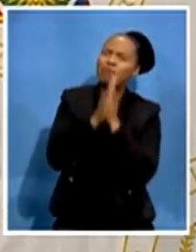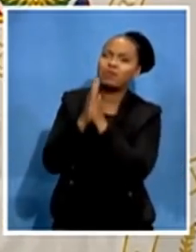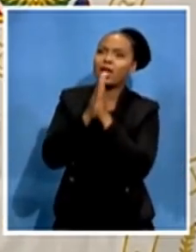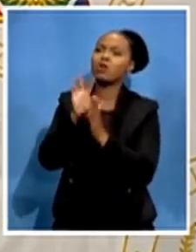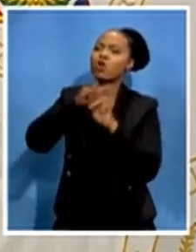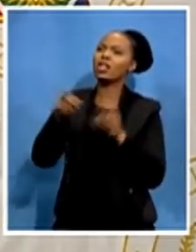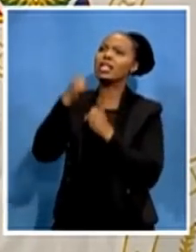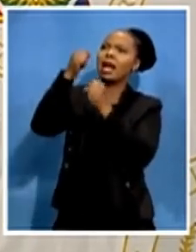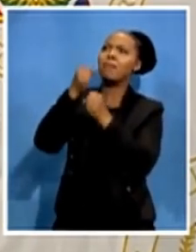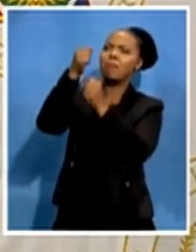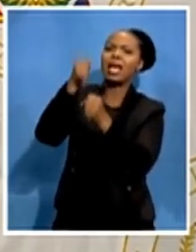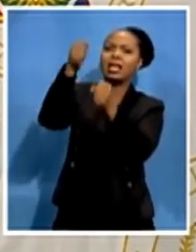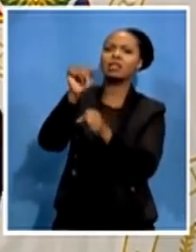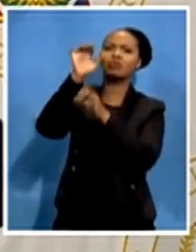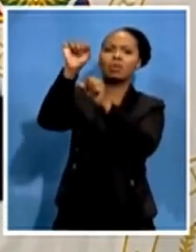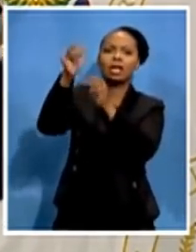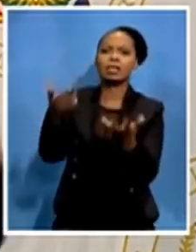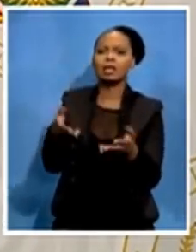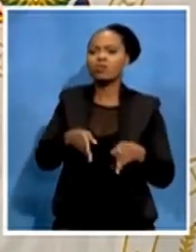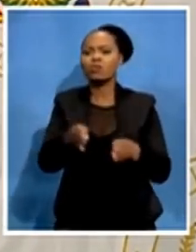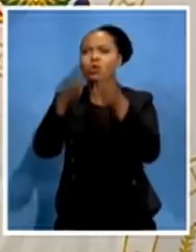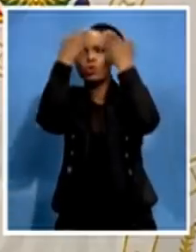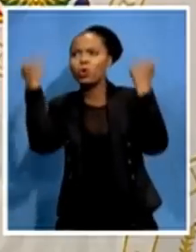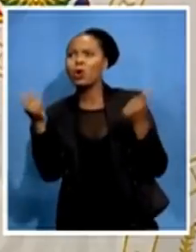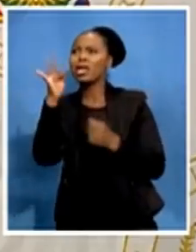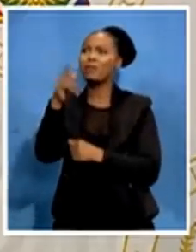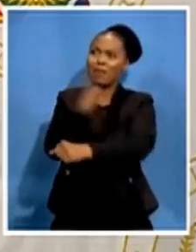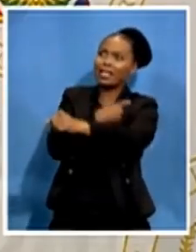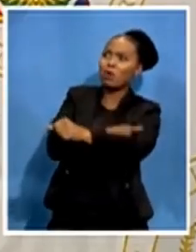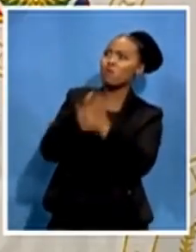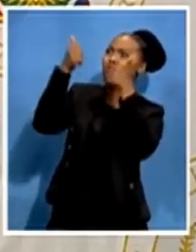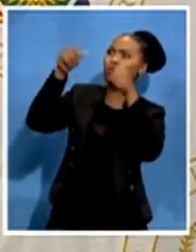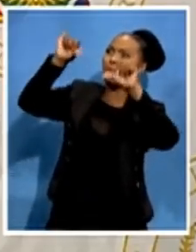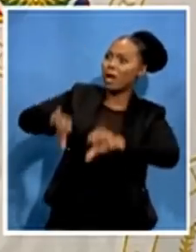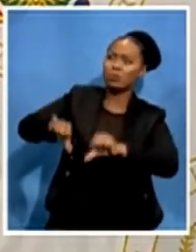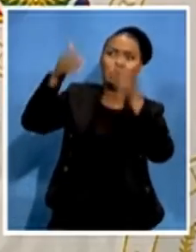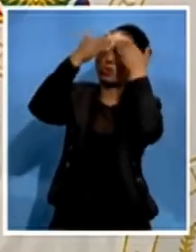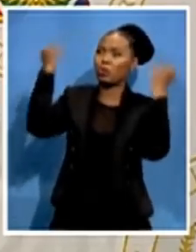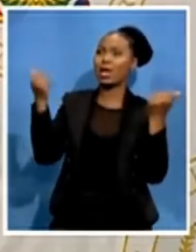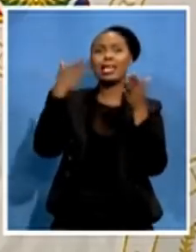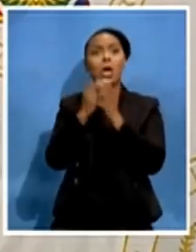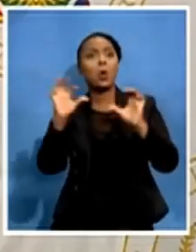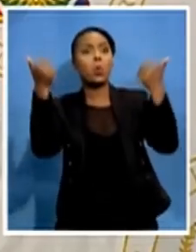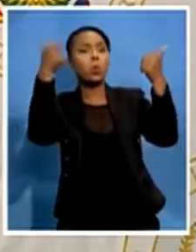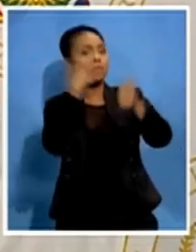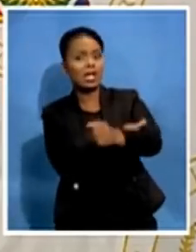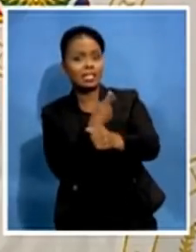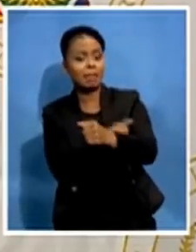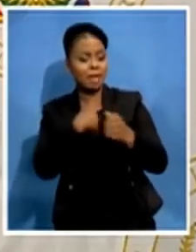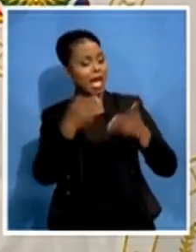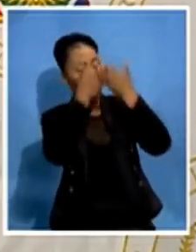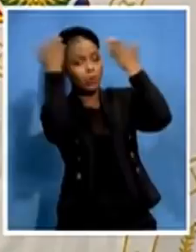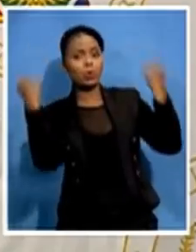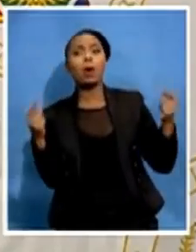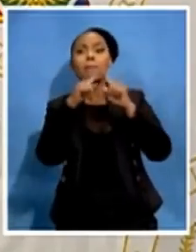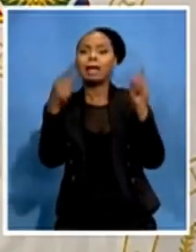bad. I don't know. They may all be excellent vaccinations. I don't know. But I'm saying, in case there is a wrong one, that one